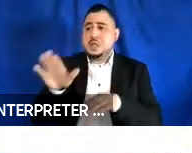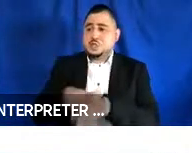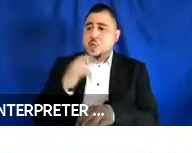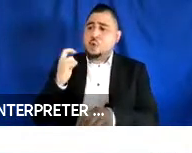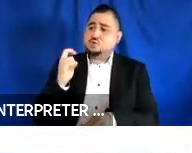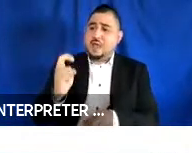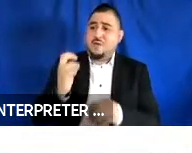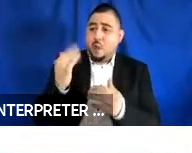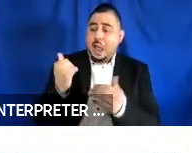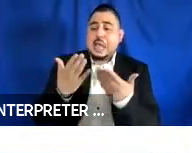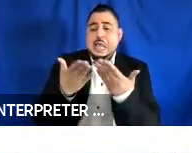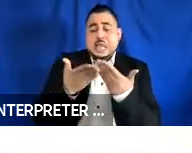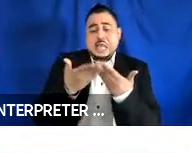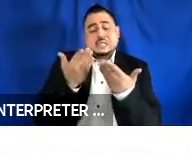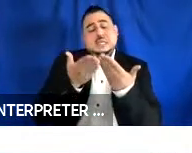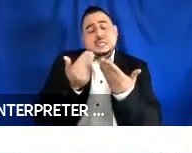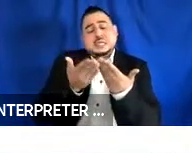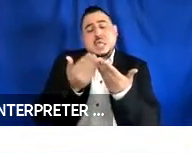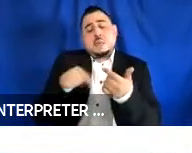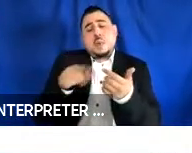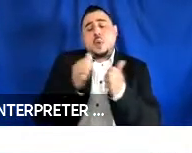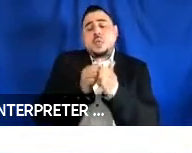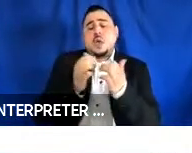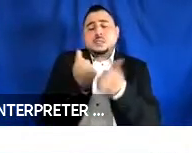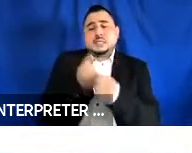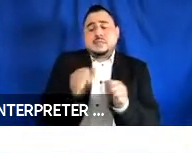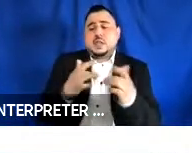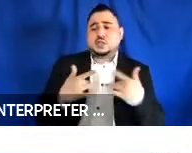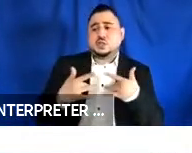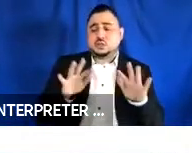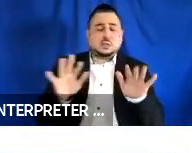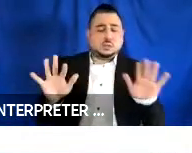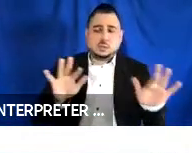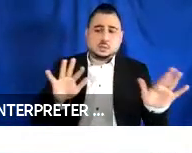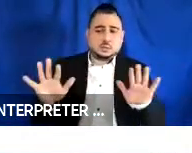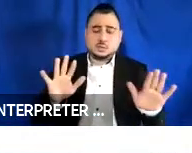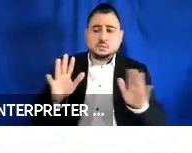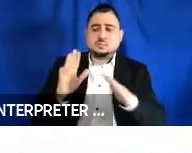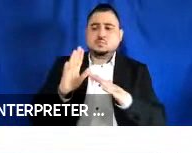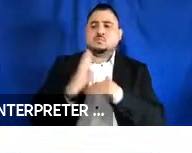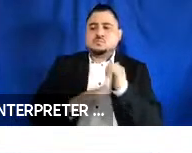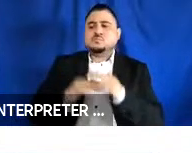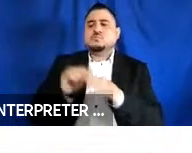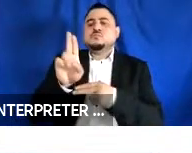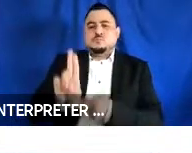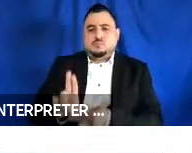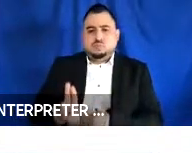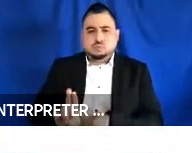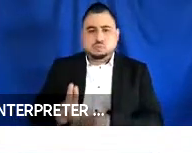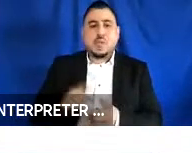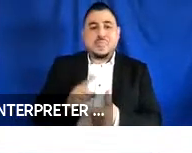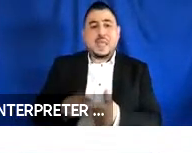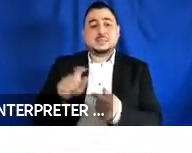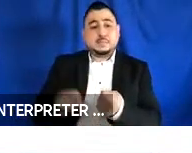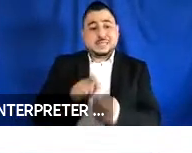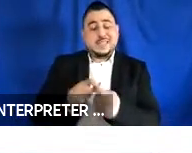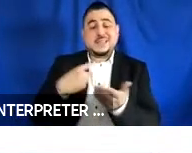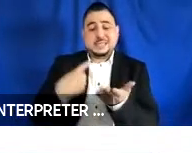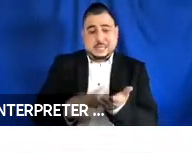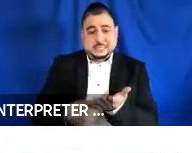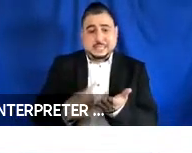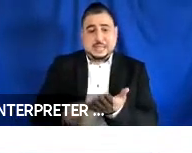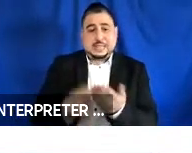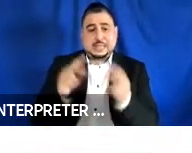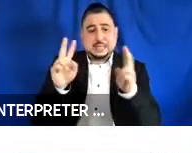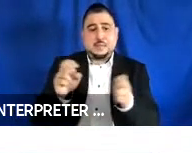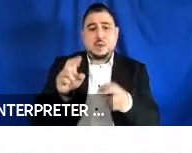it helped ease them with the vehicle safety concerns. While also specifically discussing the topic